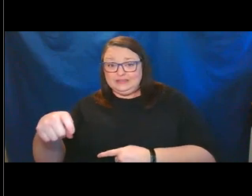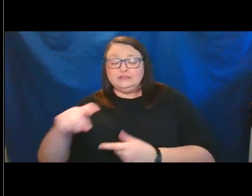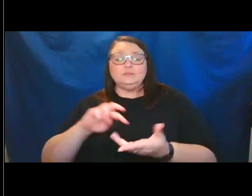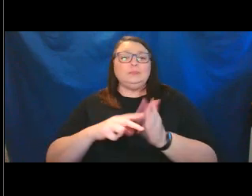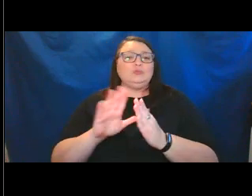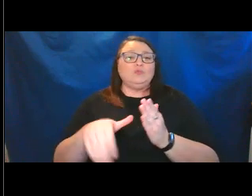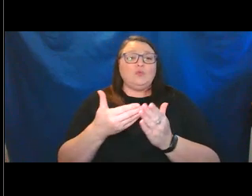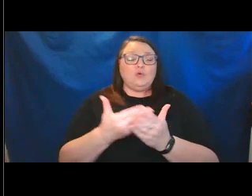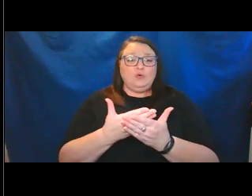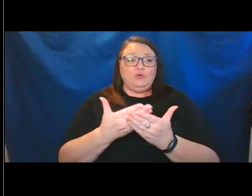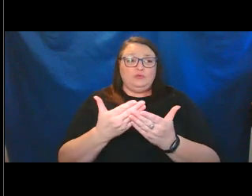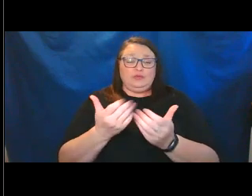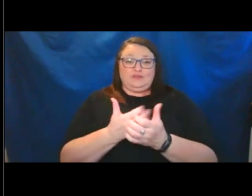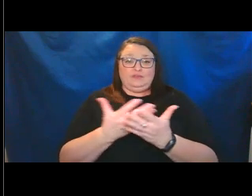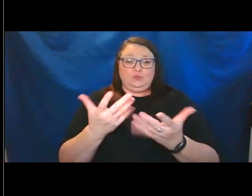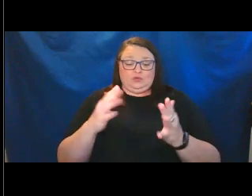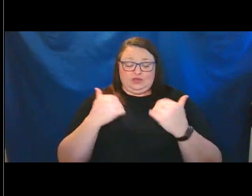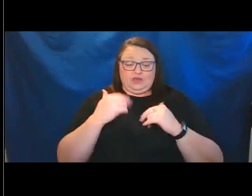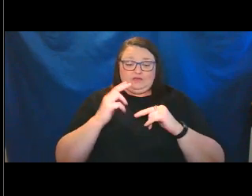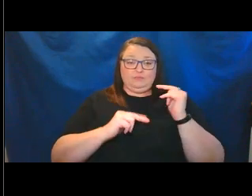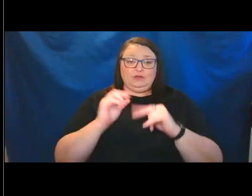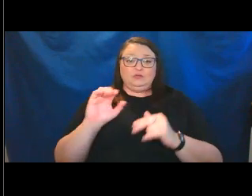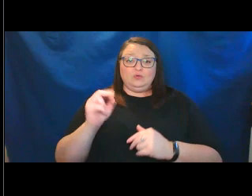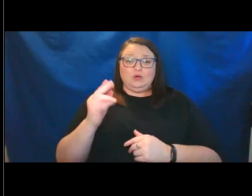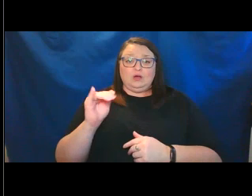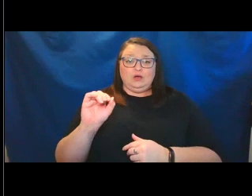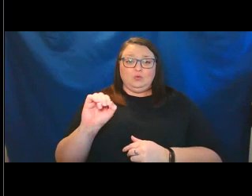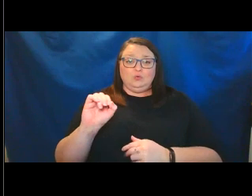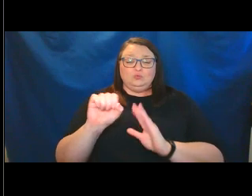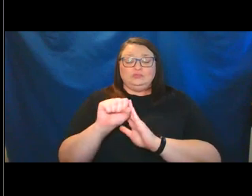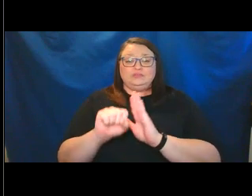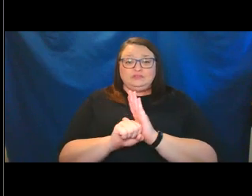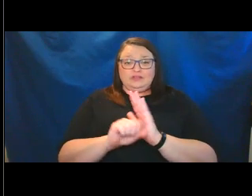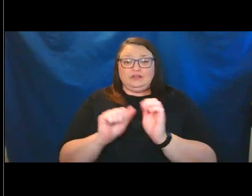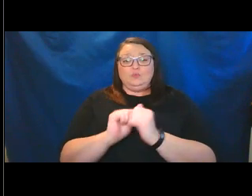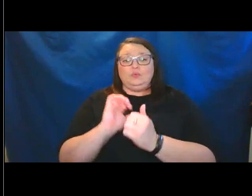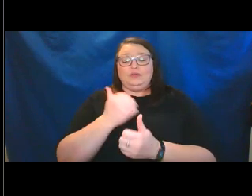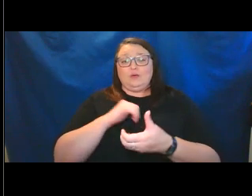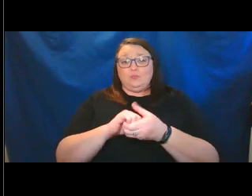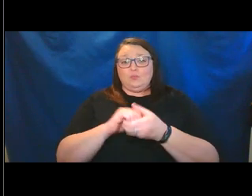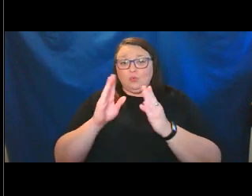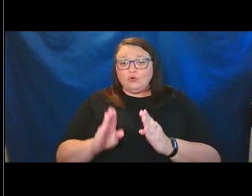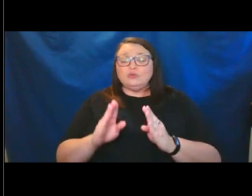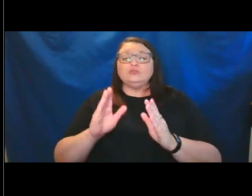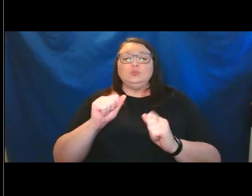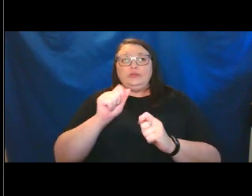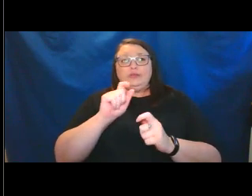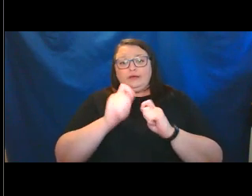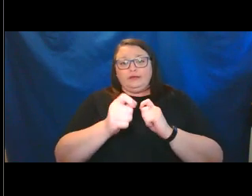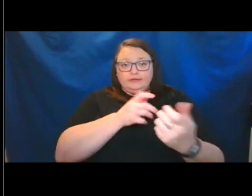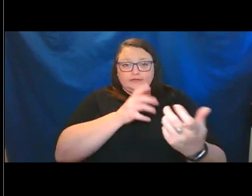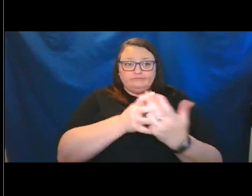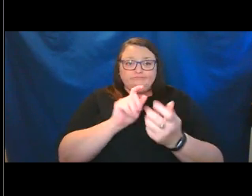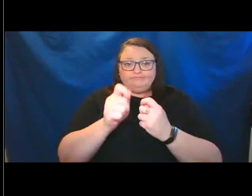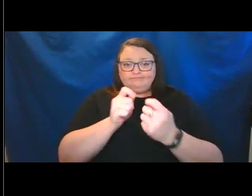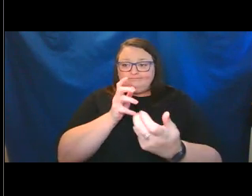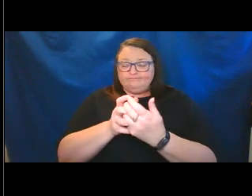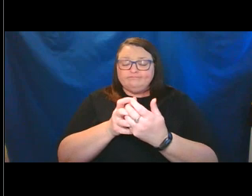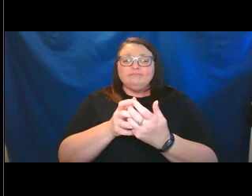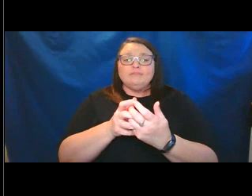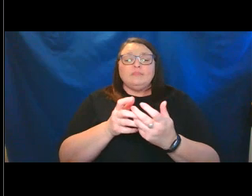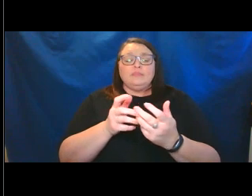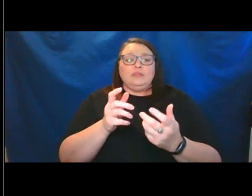that we already have built at Ohio State and within our partners network to build the best climate resilient curriculum for their